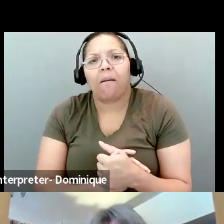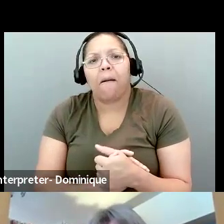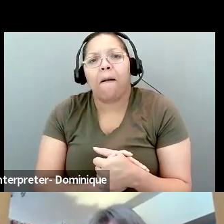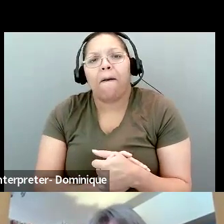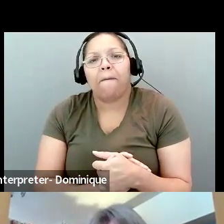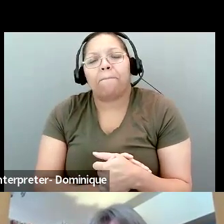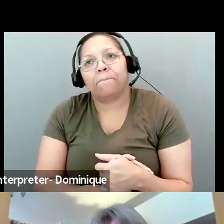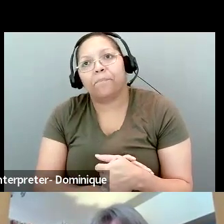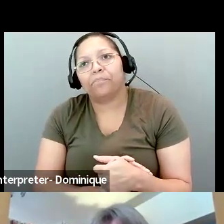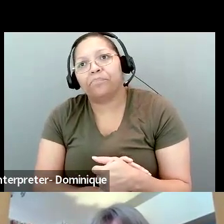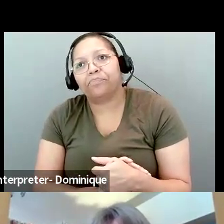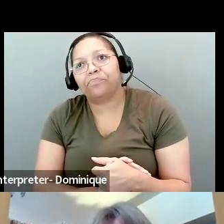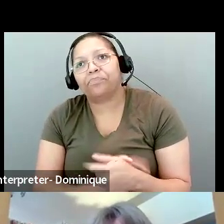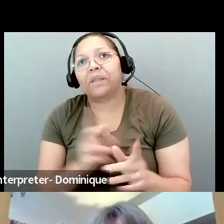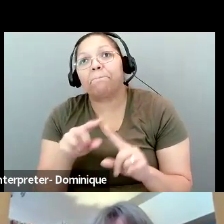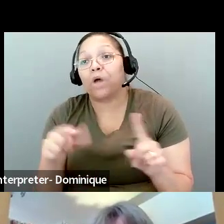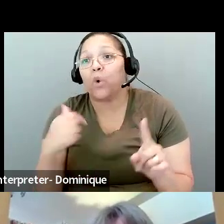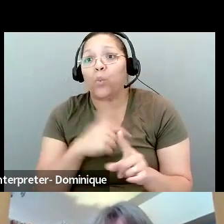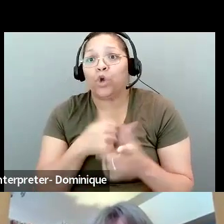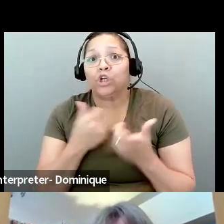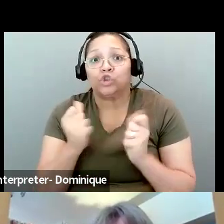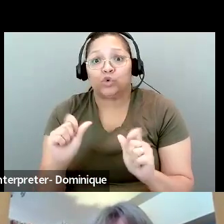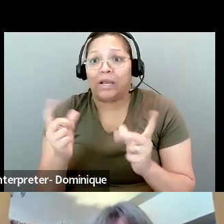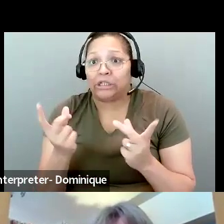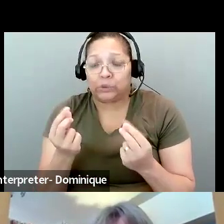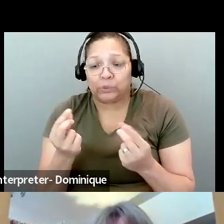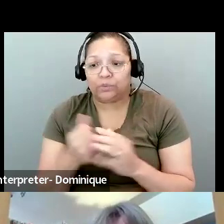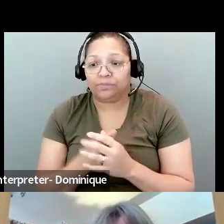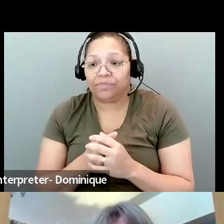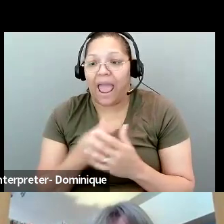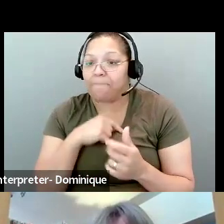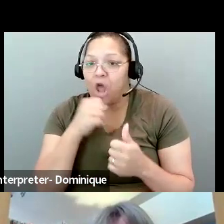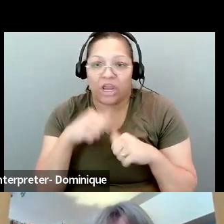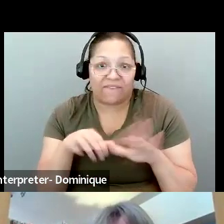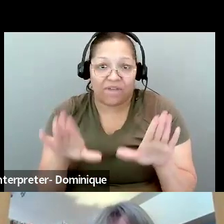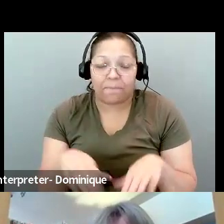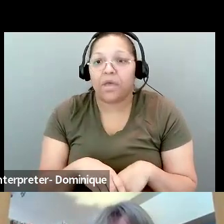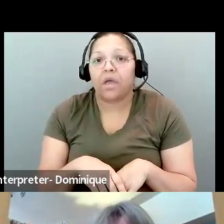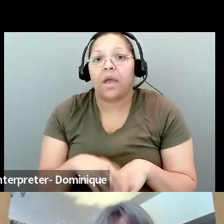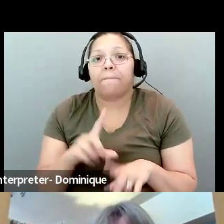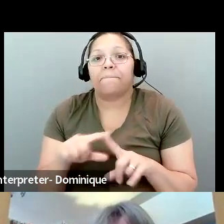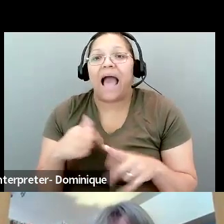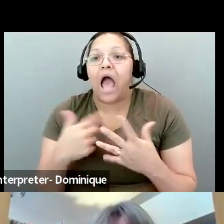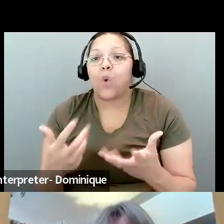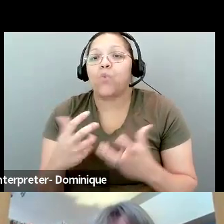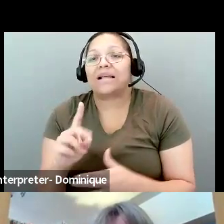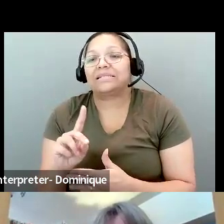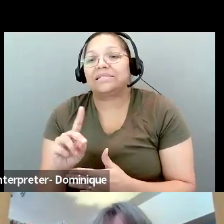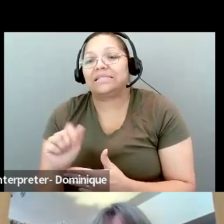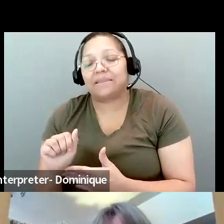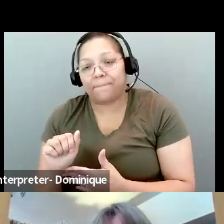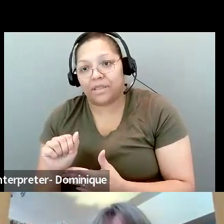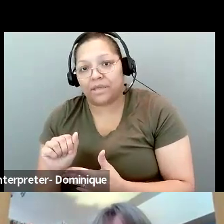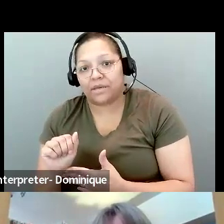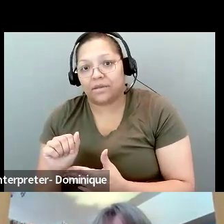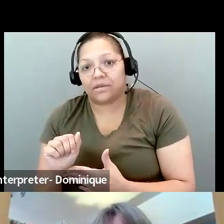what we're trying to do, and what I'm not going to give up on, is I want a disability